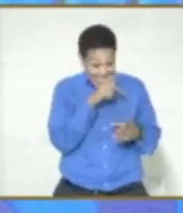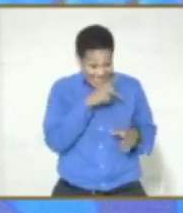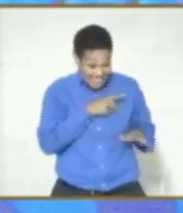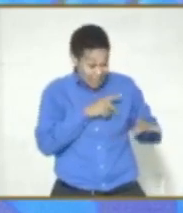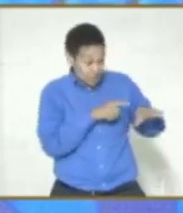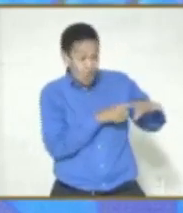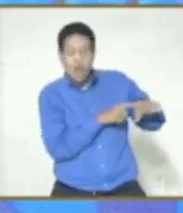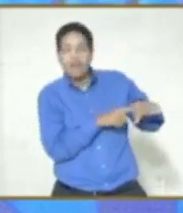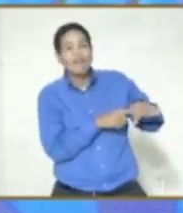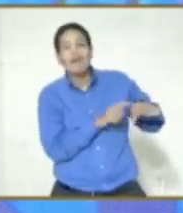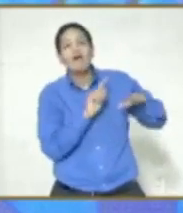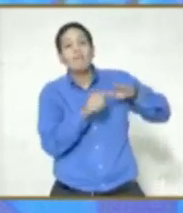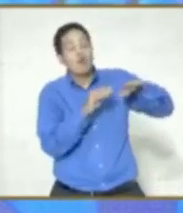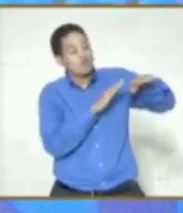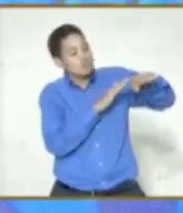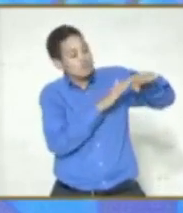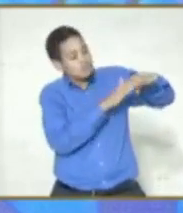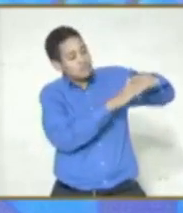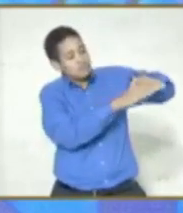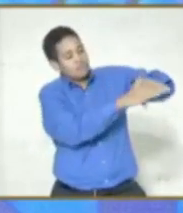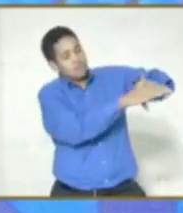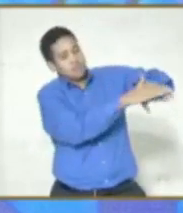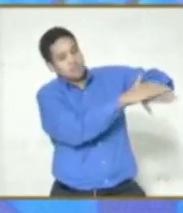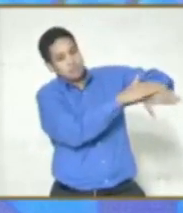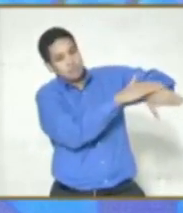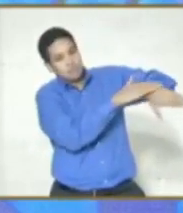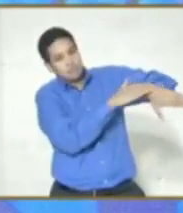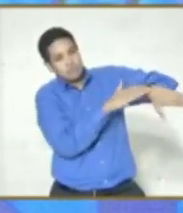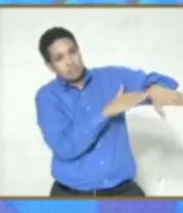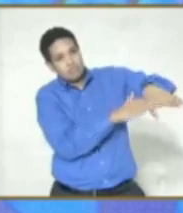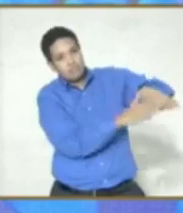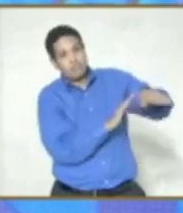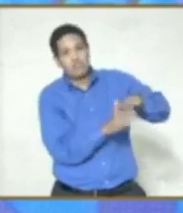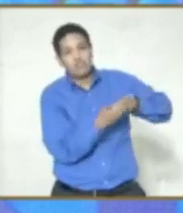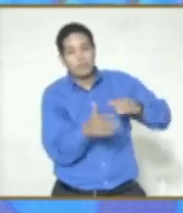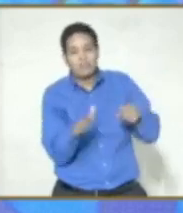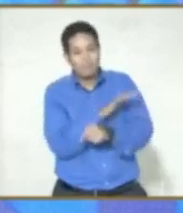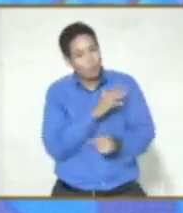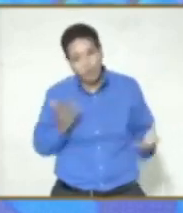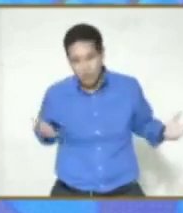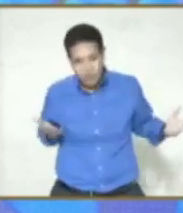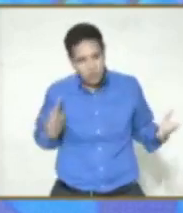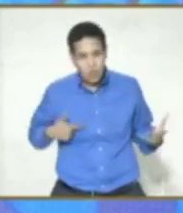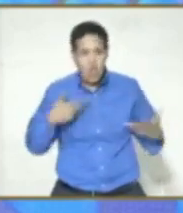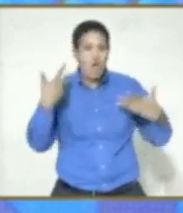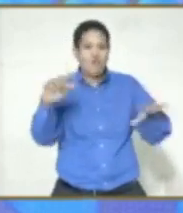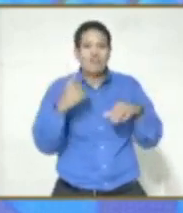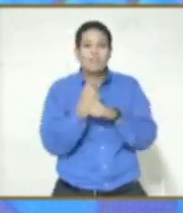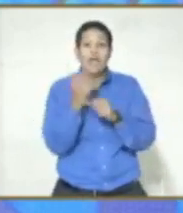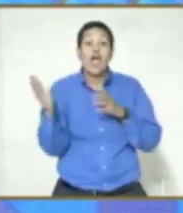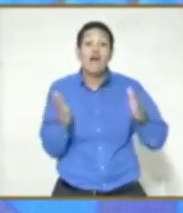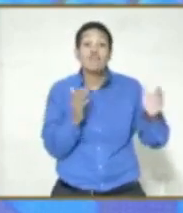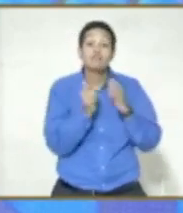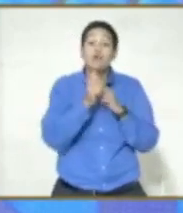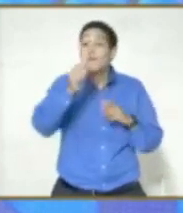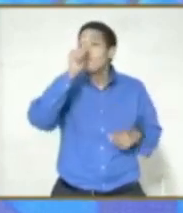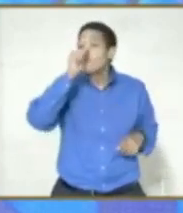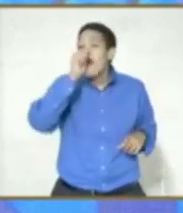area, but right across Jamaica. We have made arrangements with